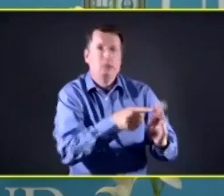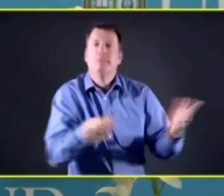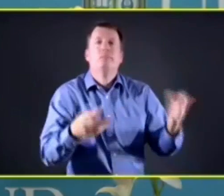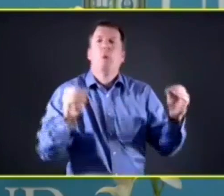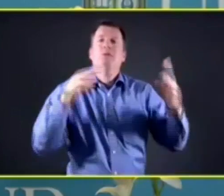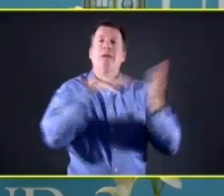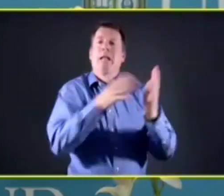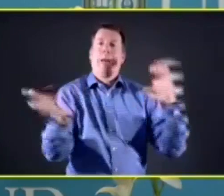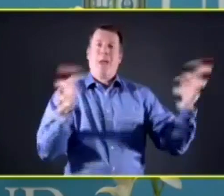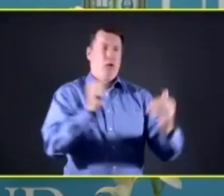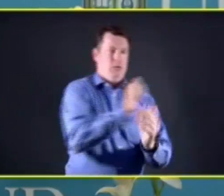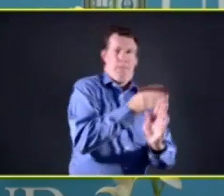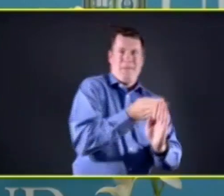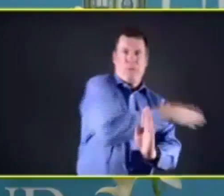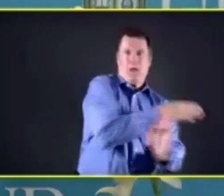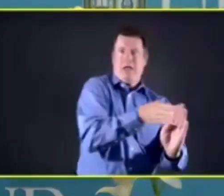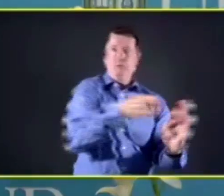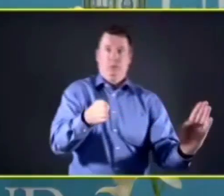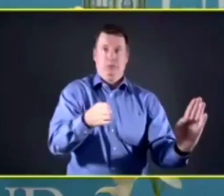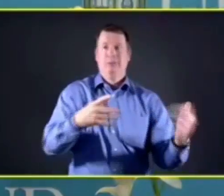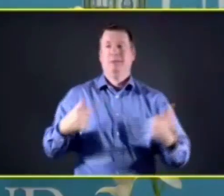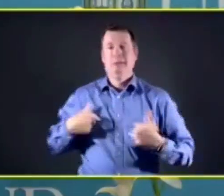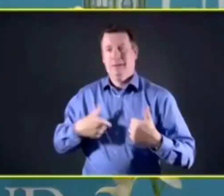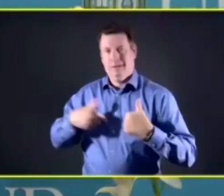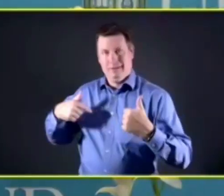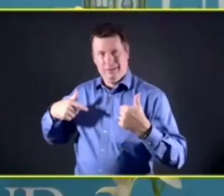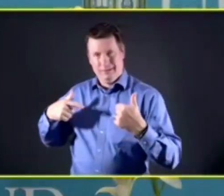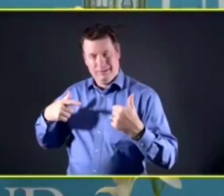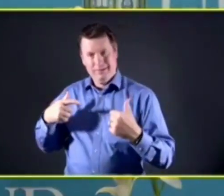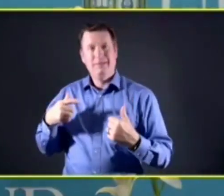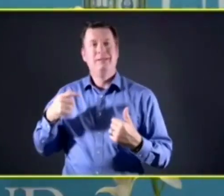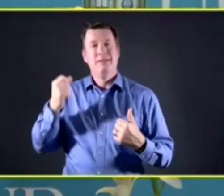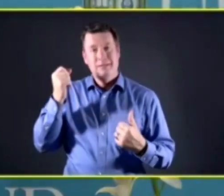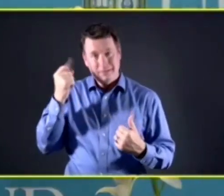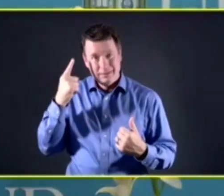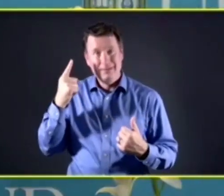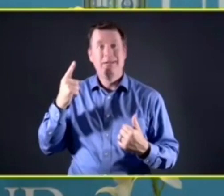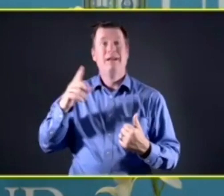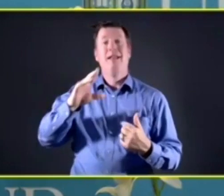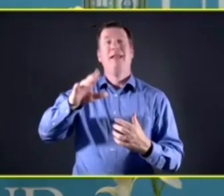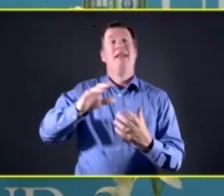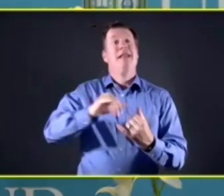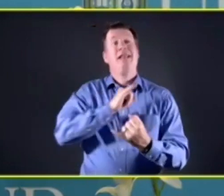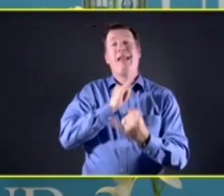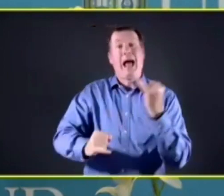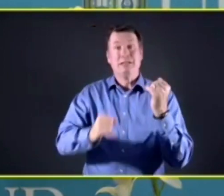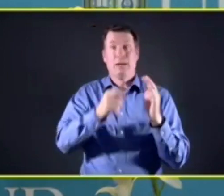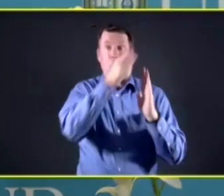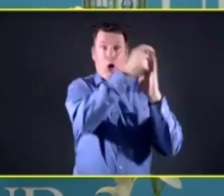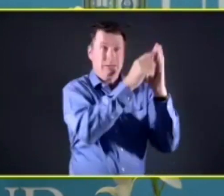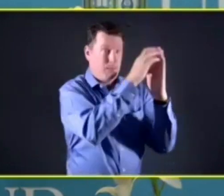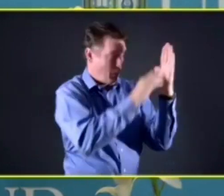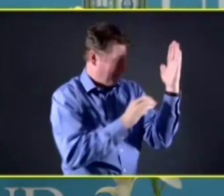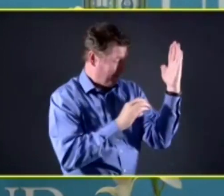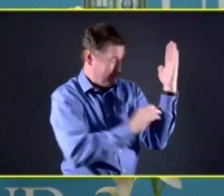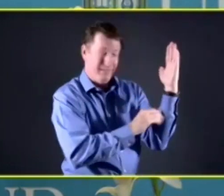there could still be problems with this study. It's not a randomized controlled trial. And it's not looking